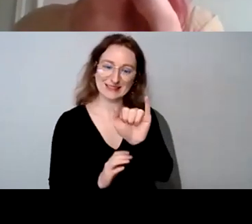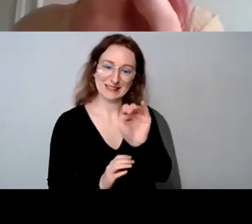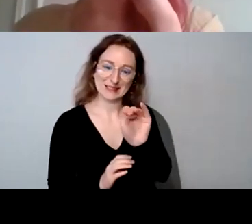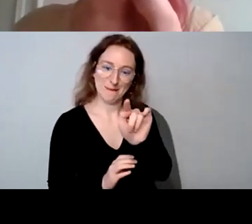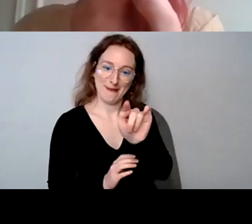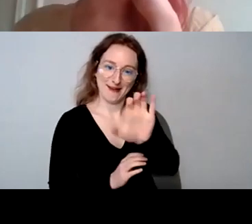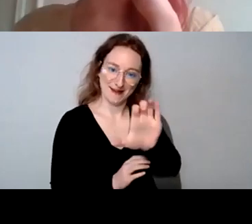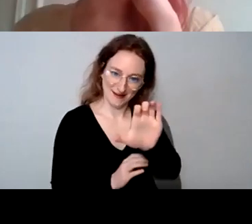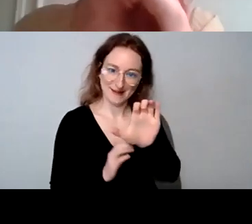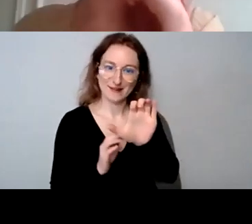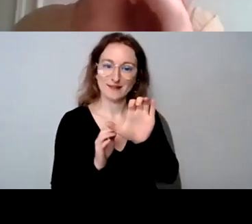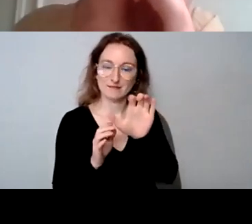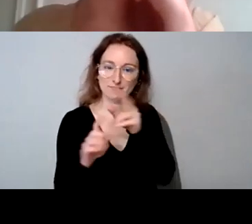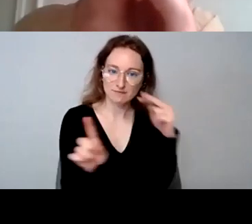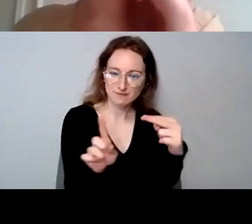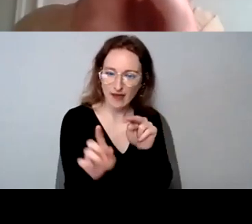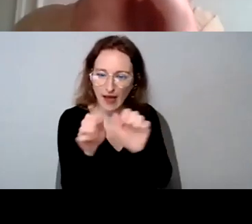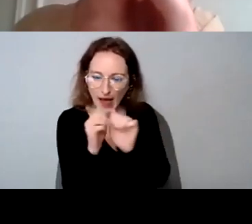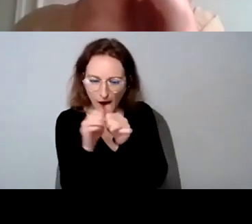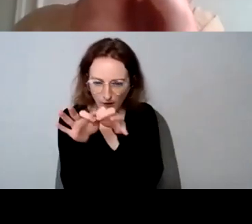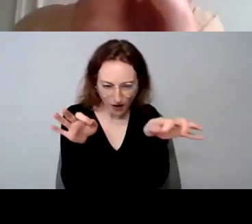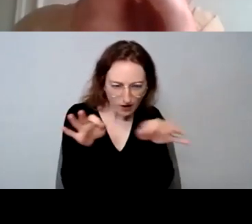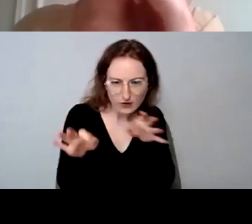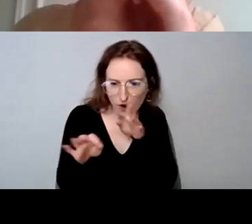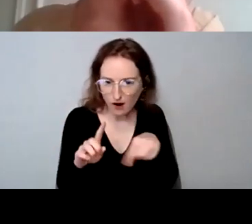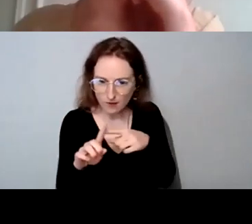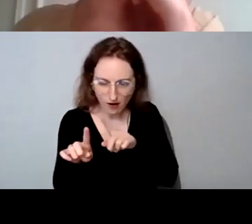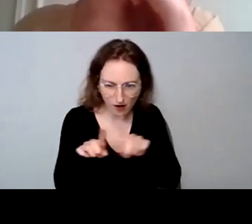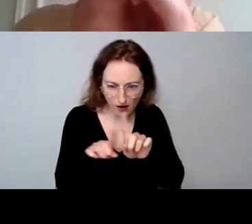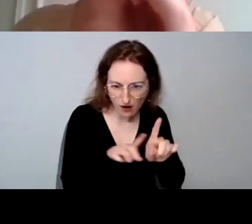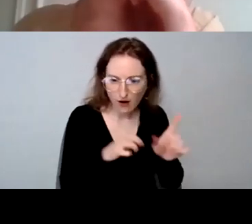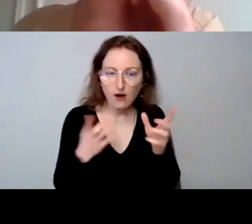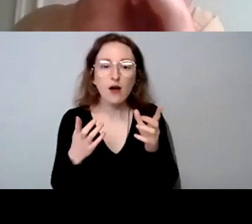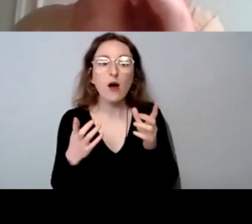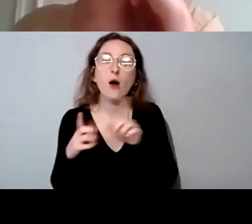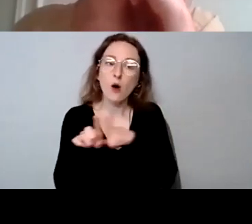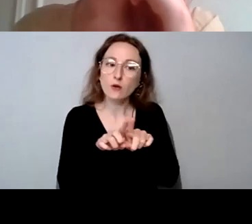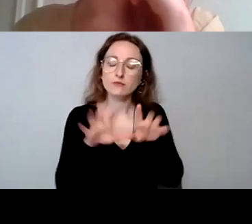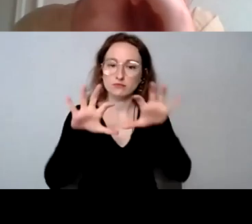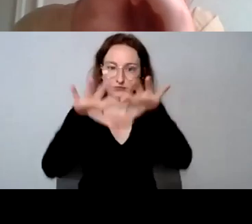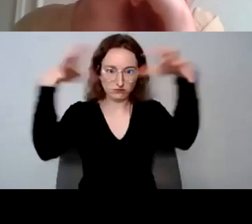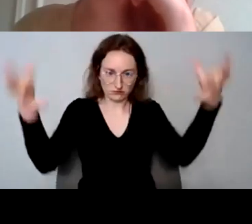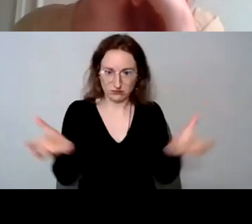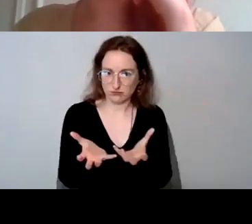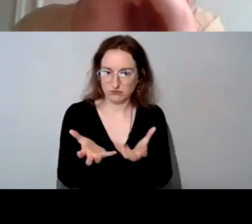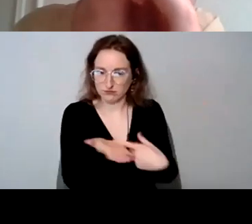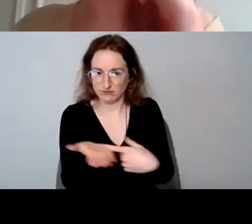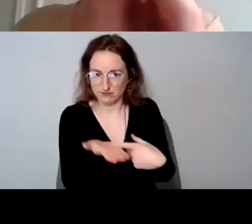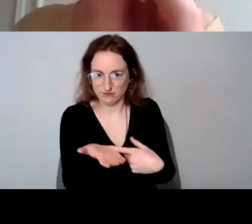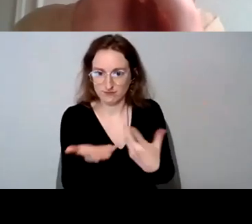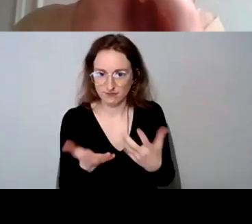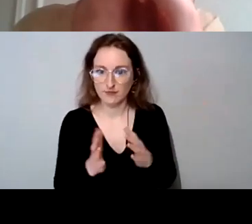discursive particularities, as well as resonances with broader global discourses. So just to